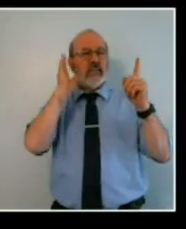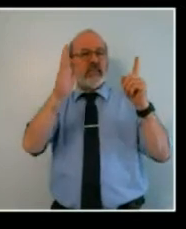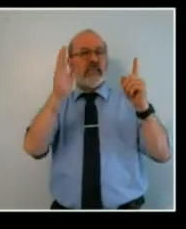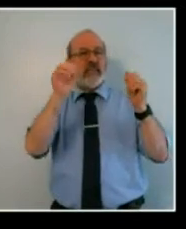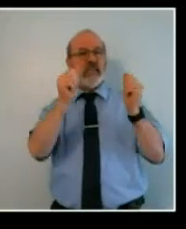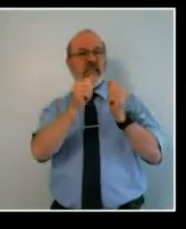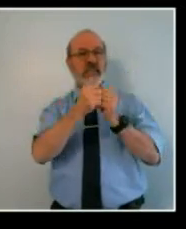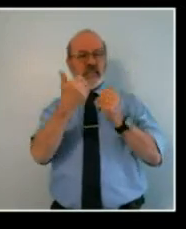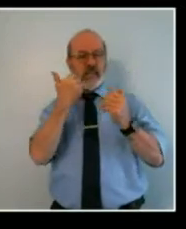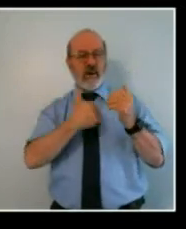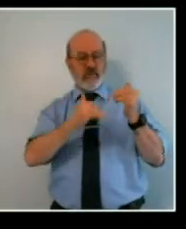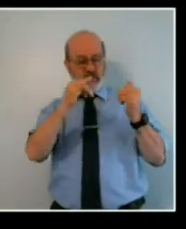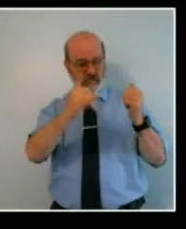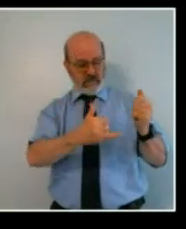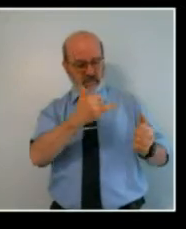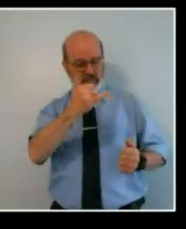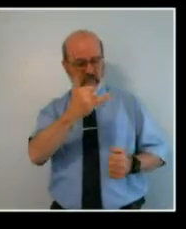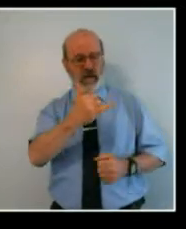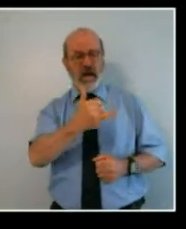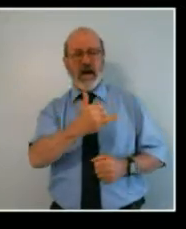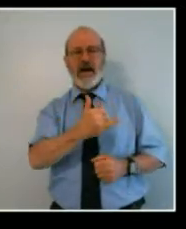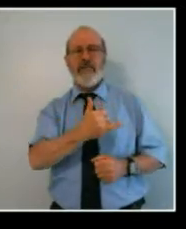he shall with me